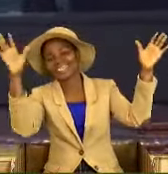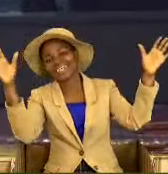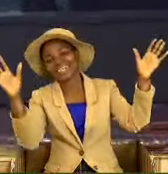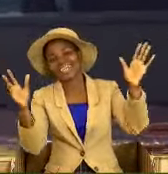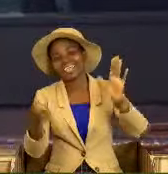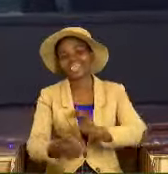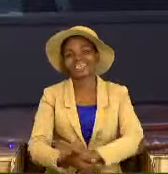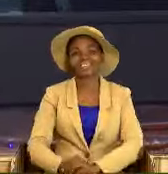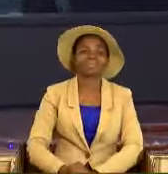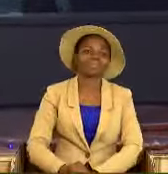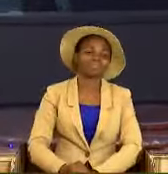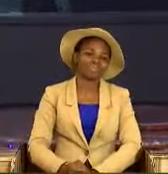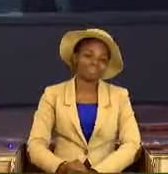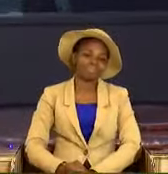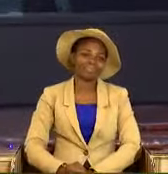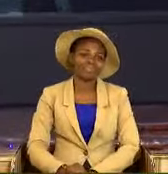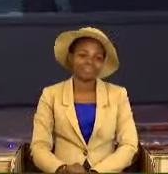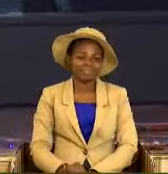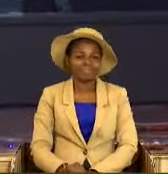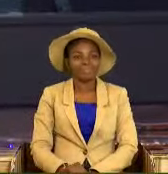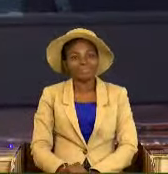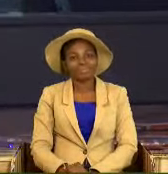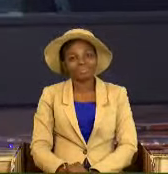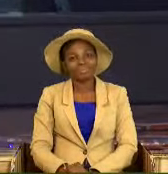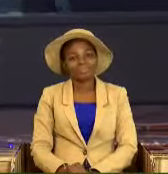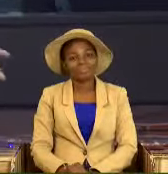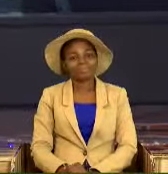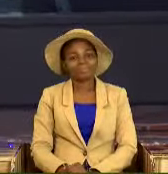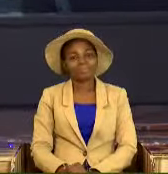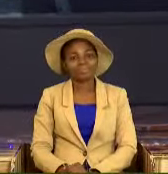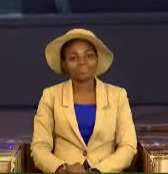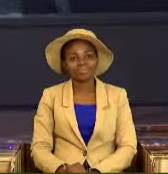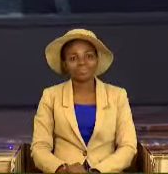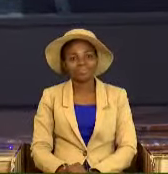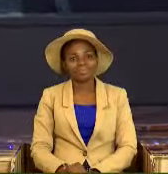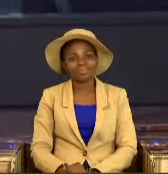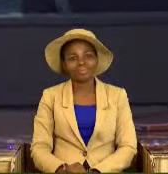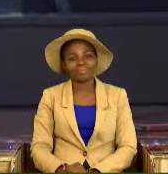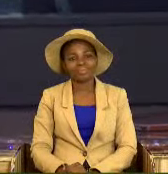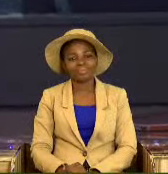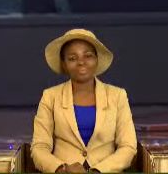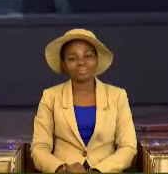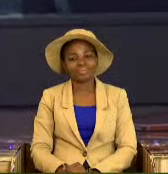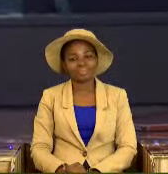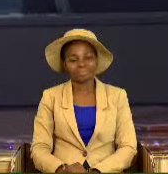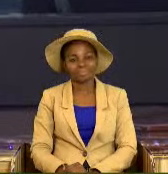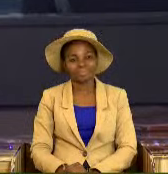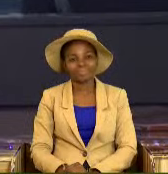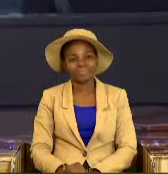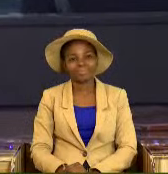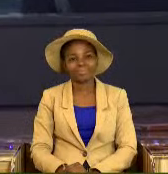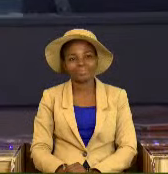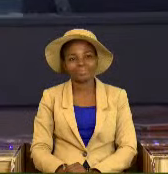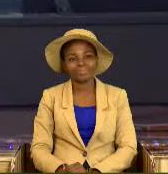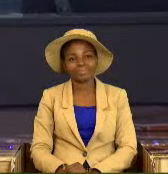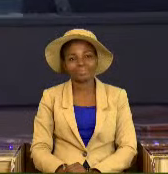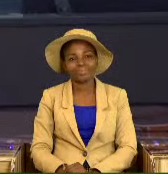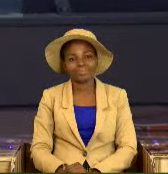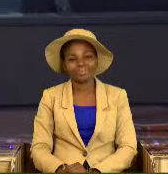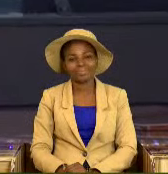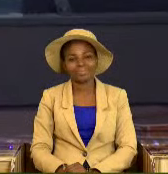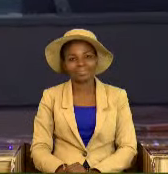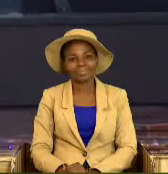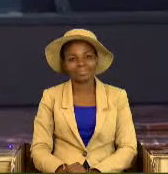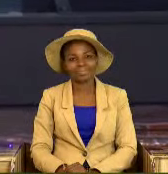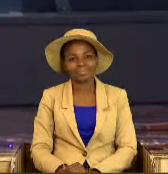has nothing nothing with a Ving to do the burial ceremony she came onto this pulit onto this Altar and she called on the god of go that